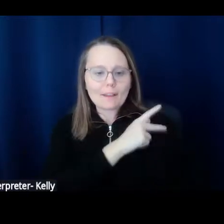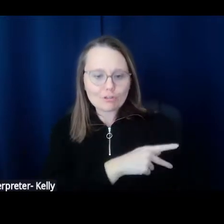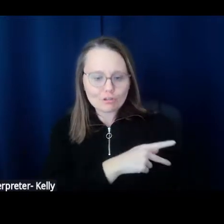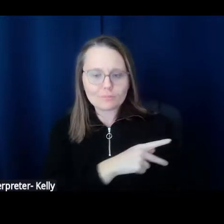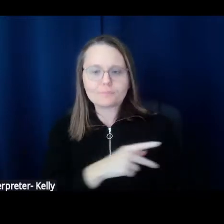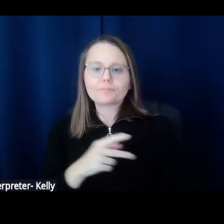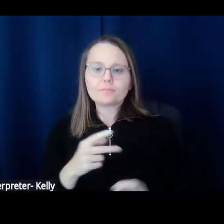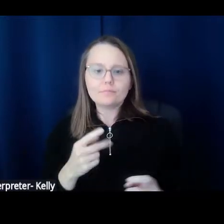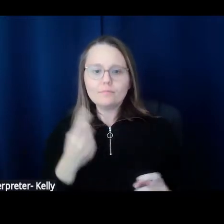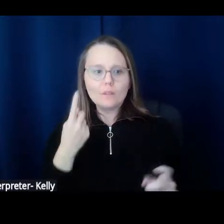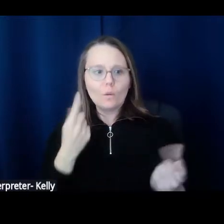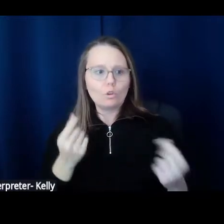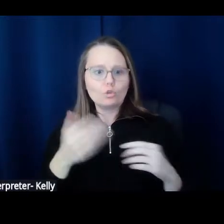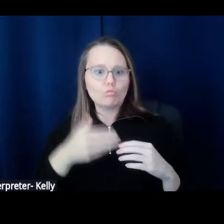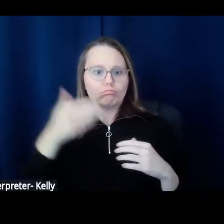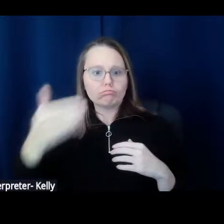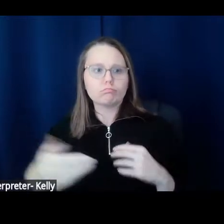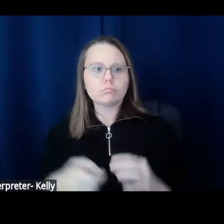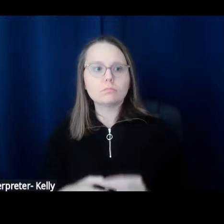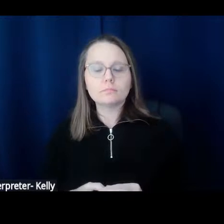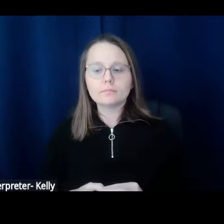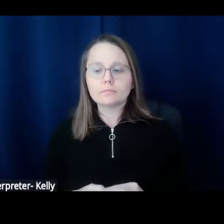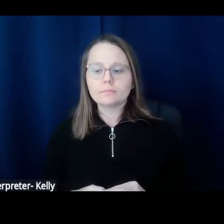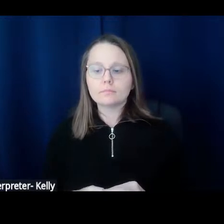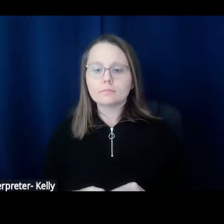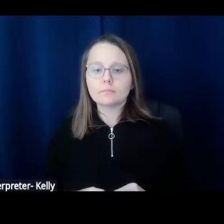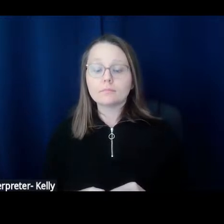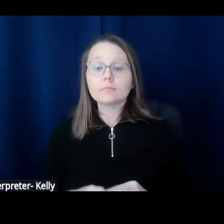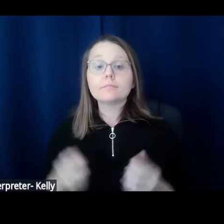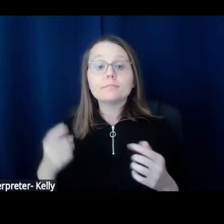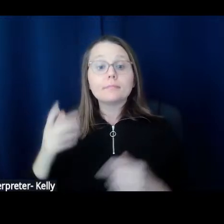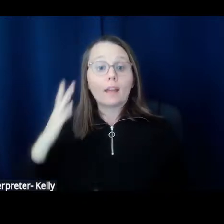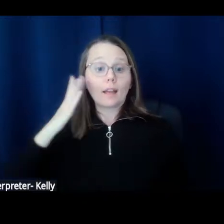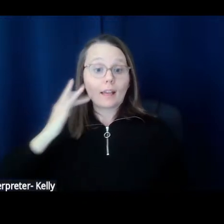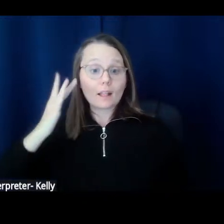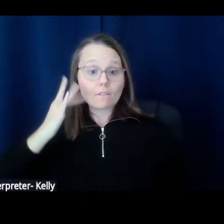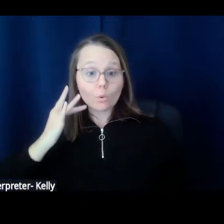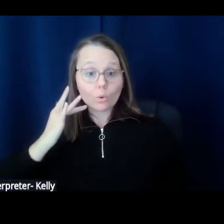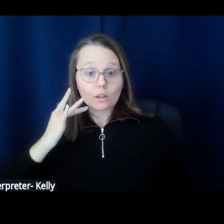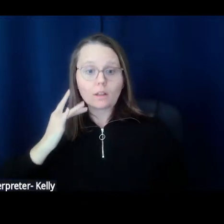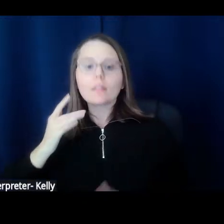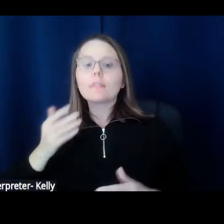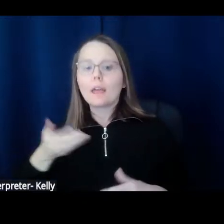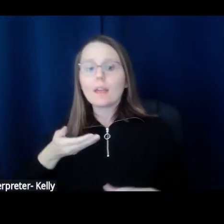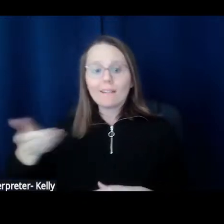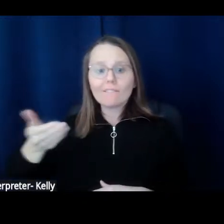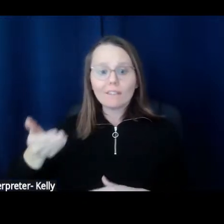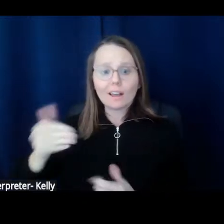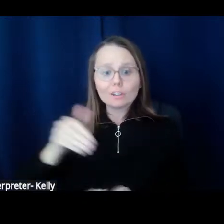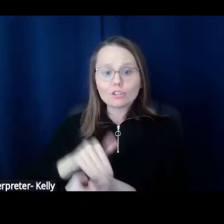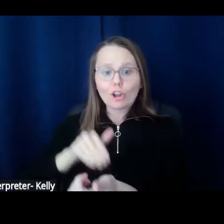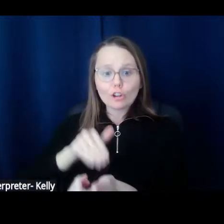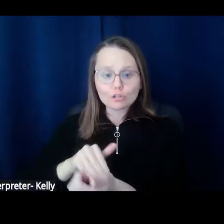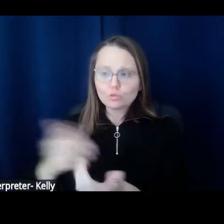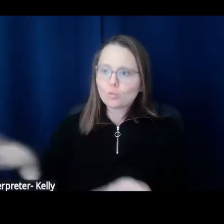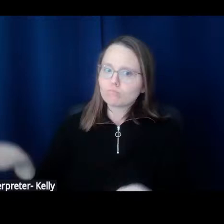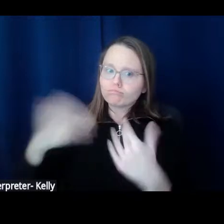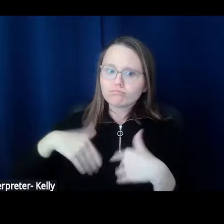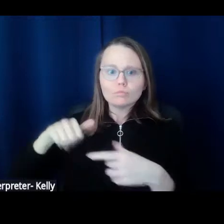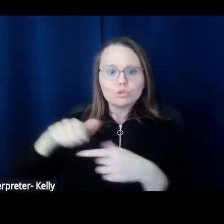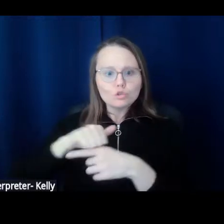steps. In California, they invite doctors for training for